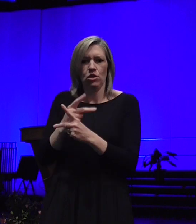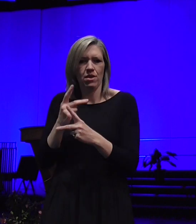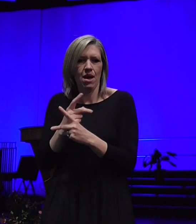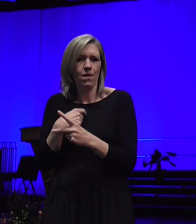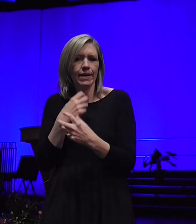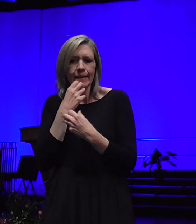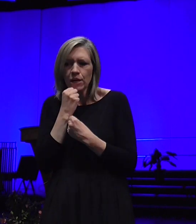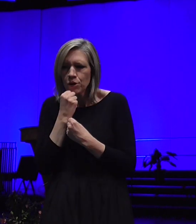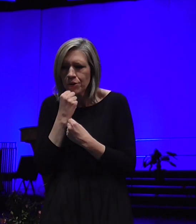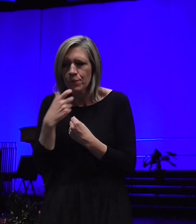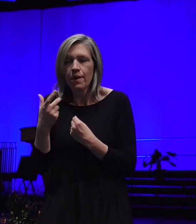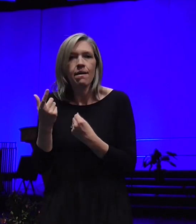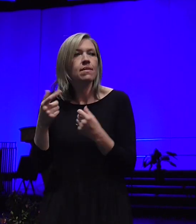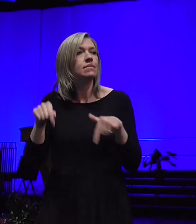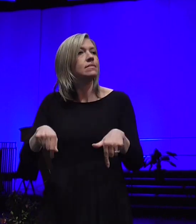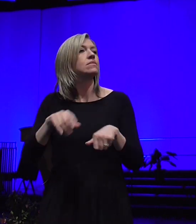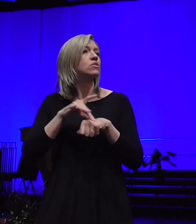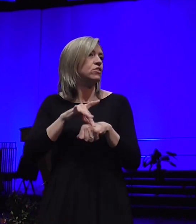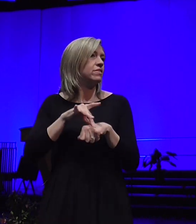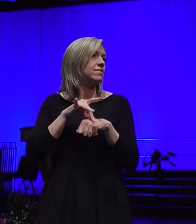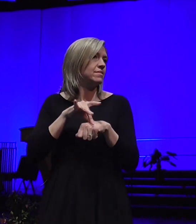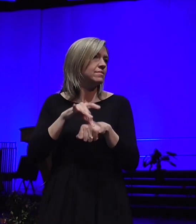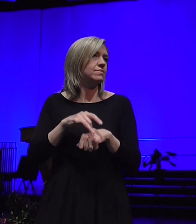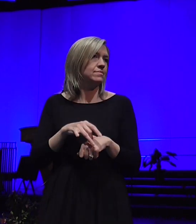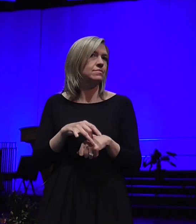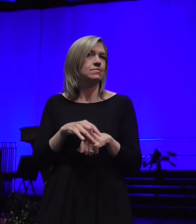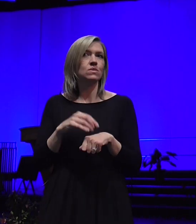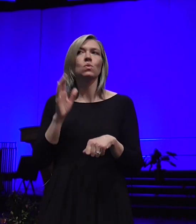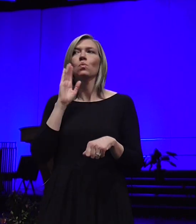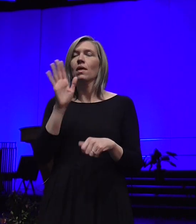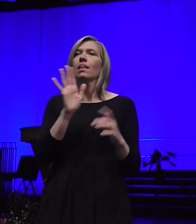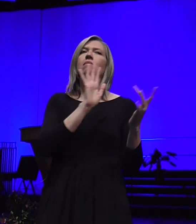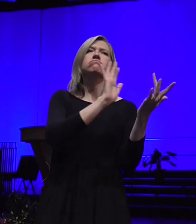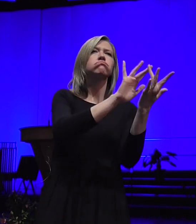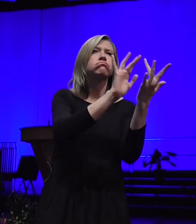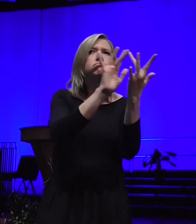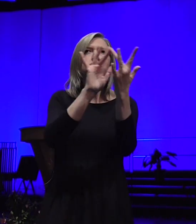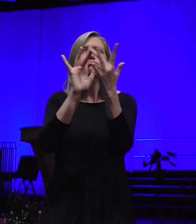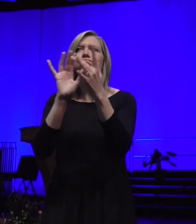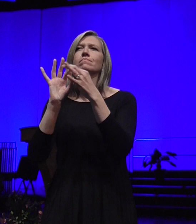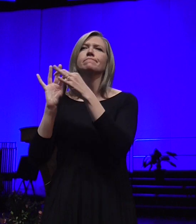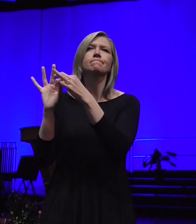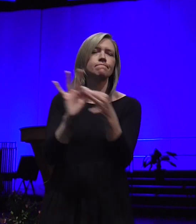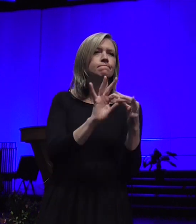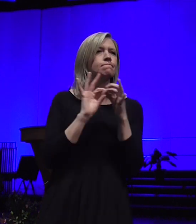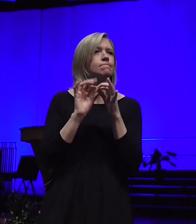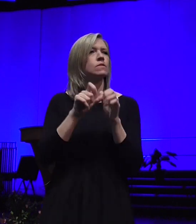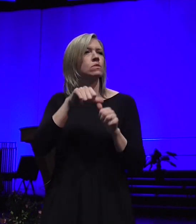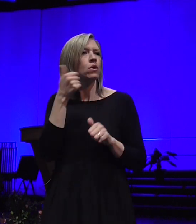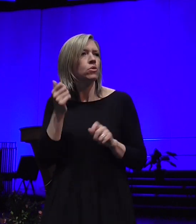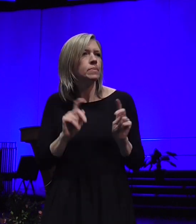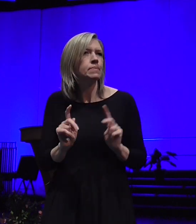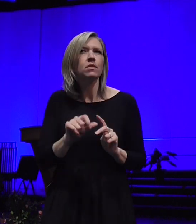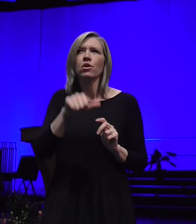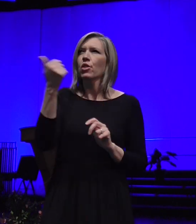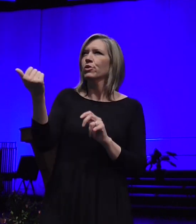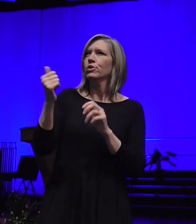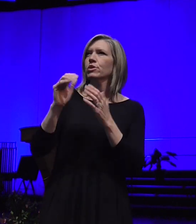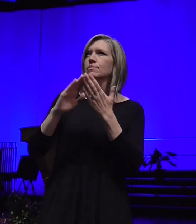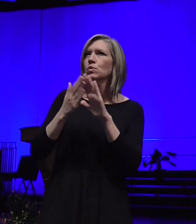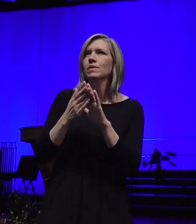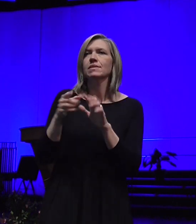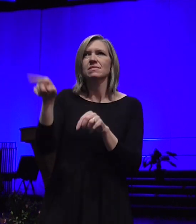about the sacred earth here. And we're going to reach out, connect with other people and other communities that care about sacred